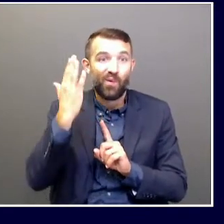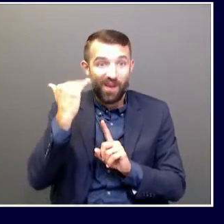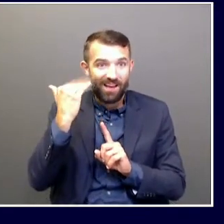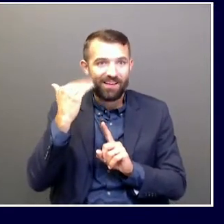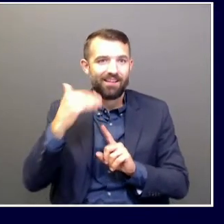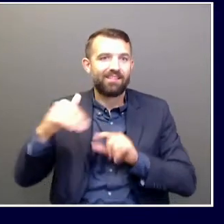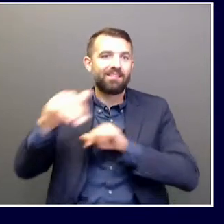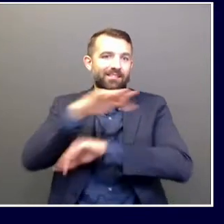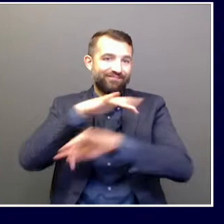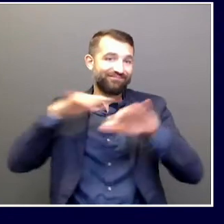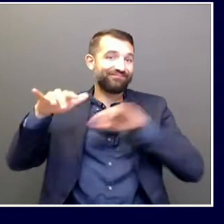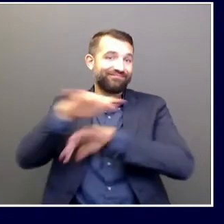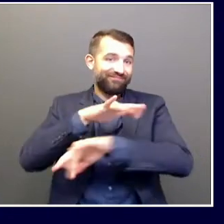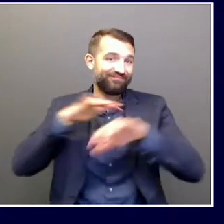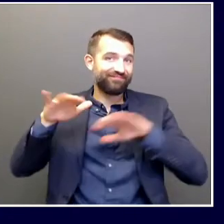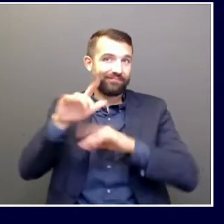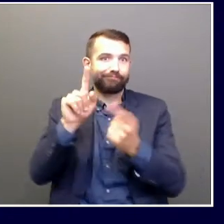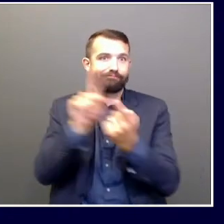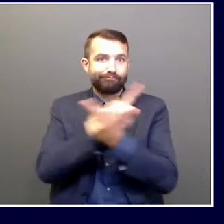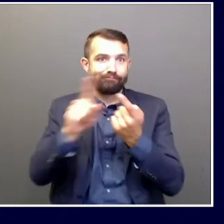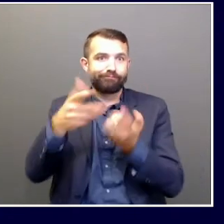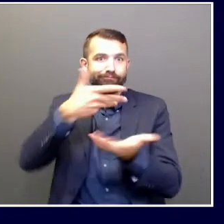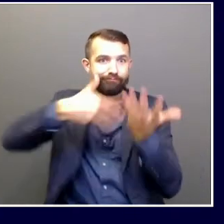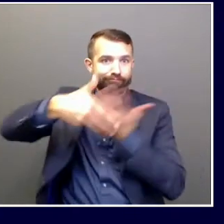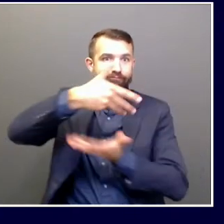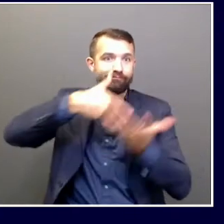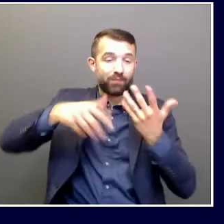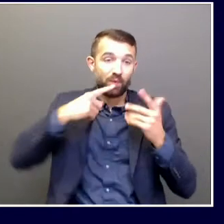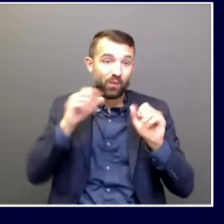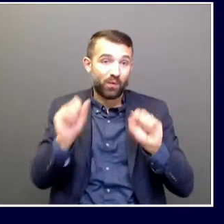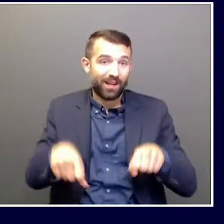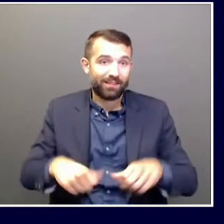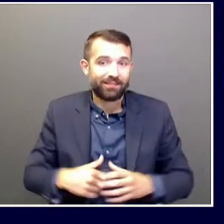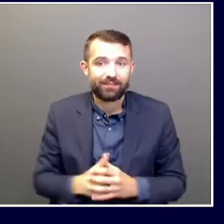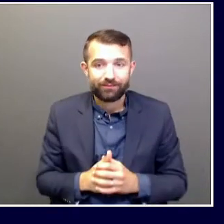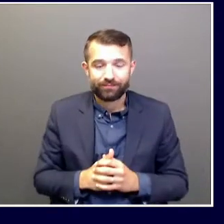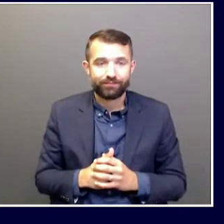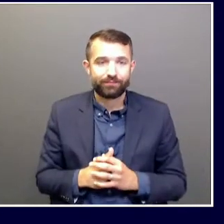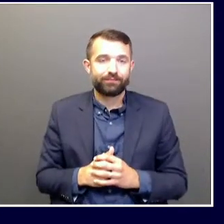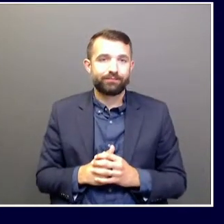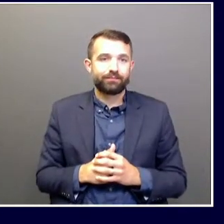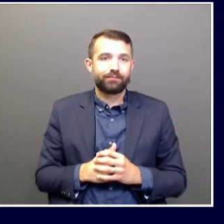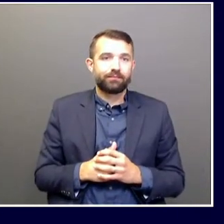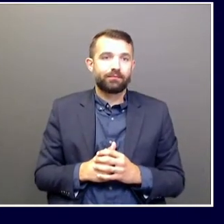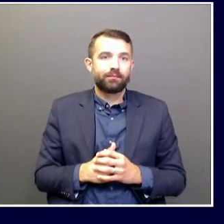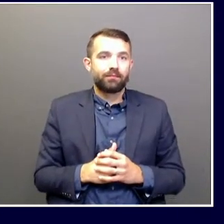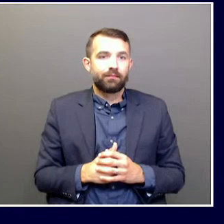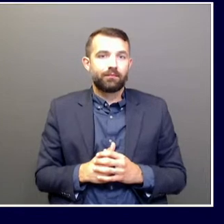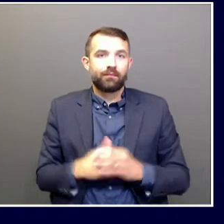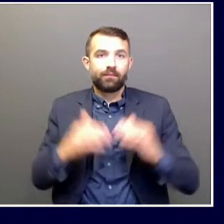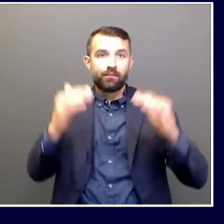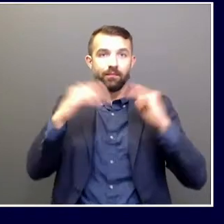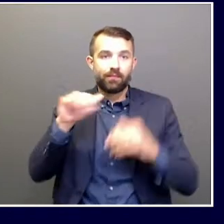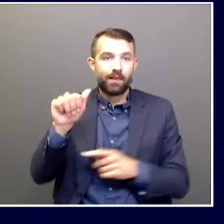seeing in Maine. Thank you. Let me go next to Amy Braun.